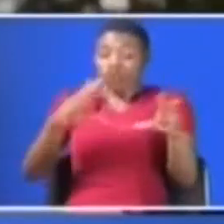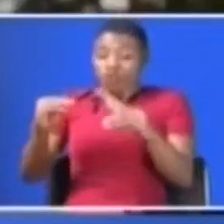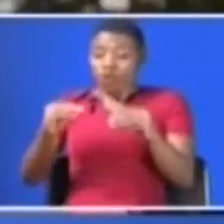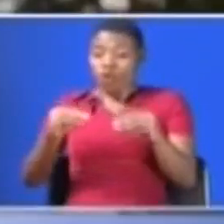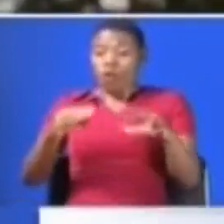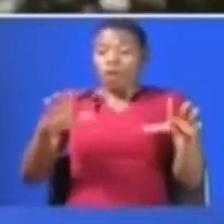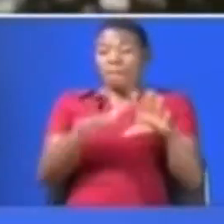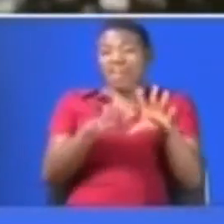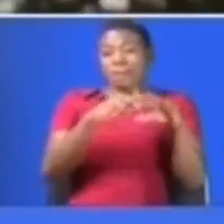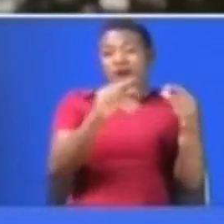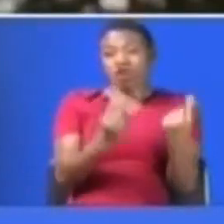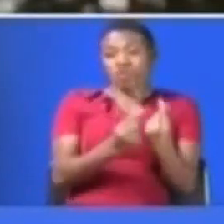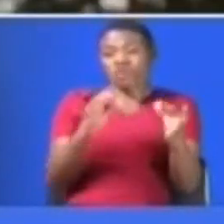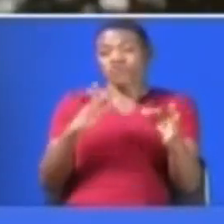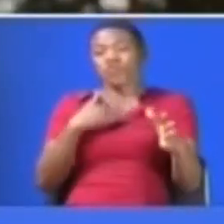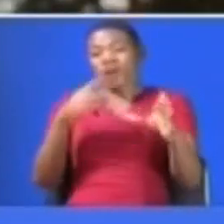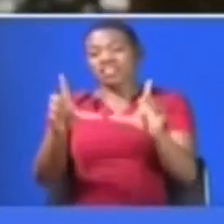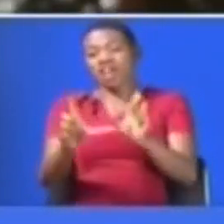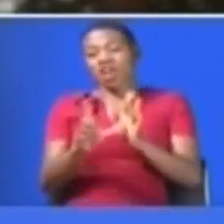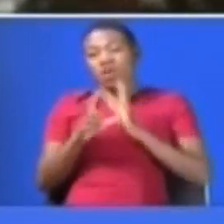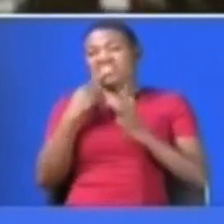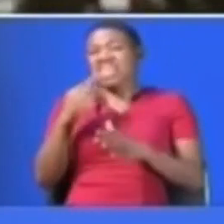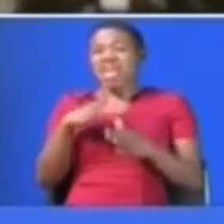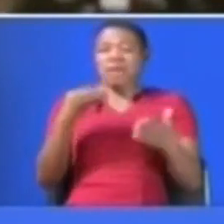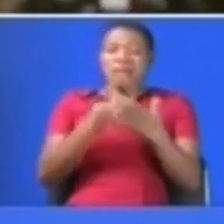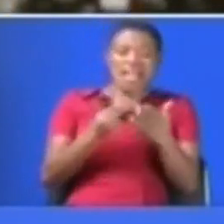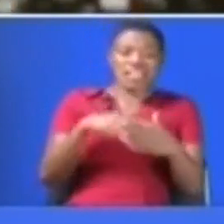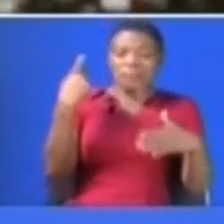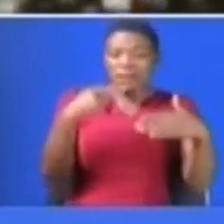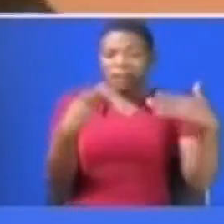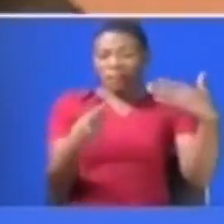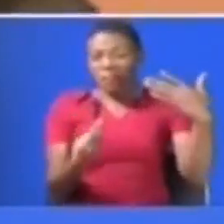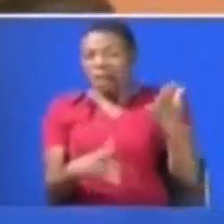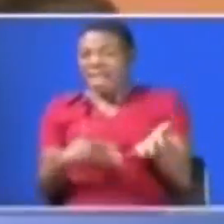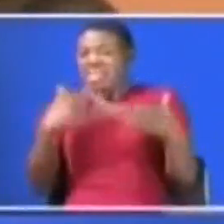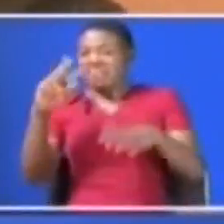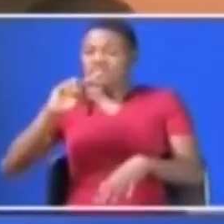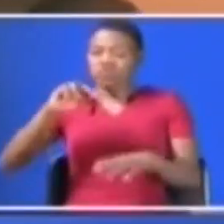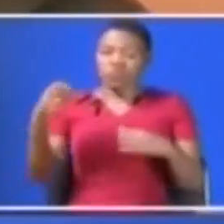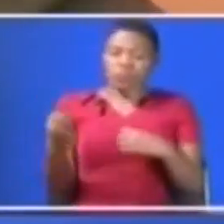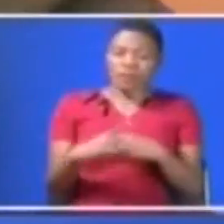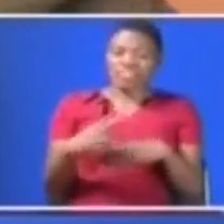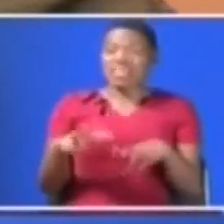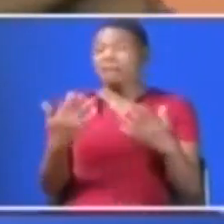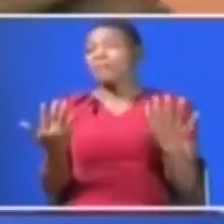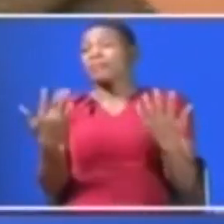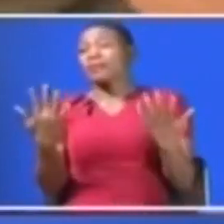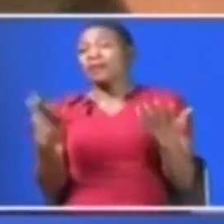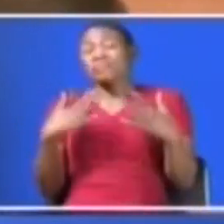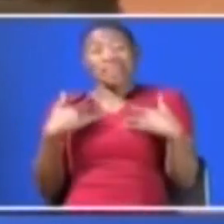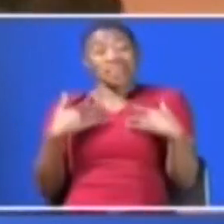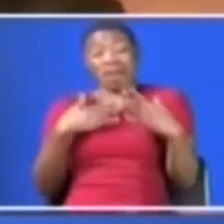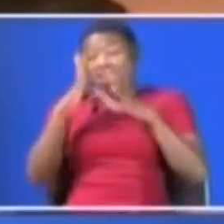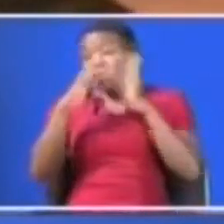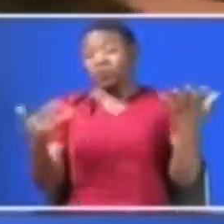kushukulikia. Hata ukitake emergency loan, hakuna. Unasema tu, oh, pesa silifanya nini. Give us 2 months, tuchipange. Lichomekewa na nyumba. Nikiwa